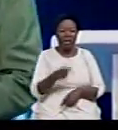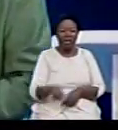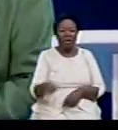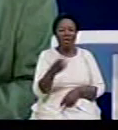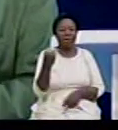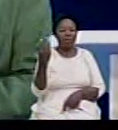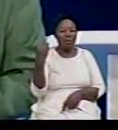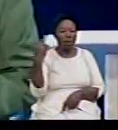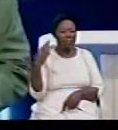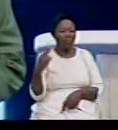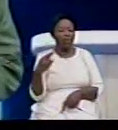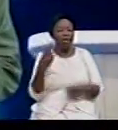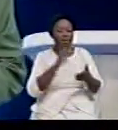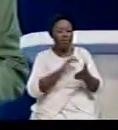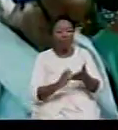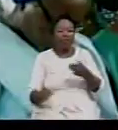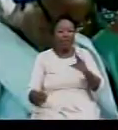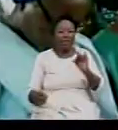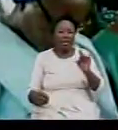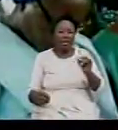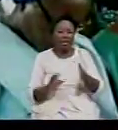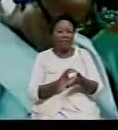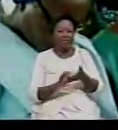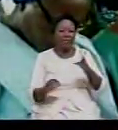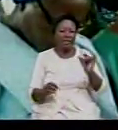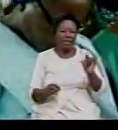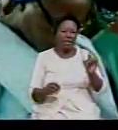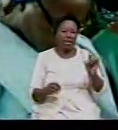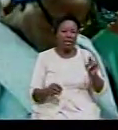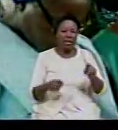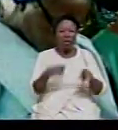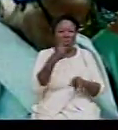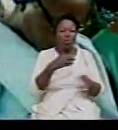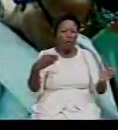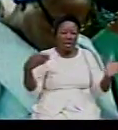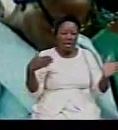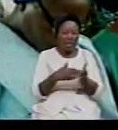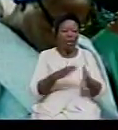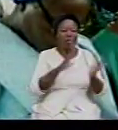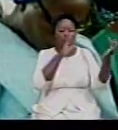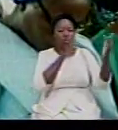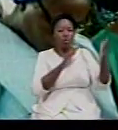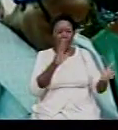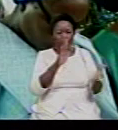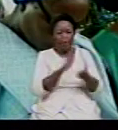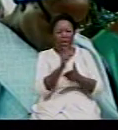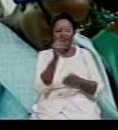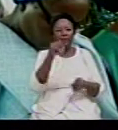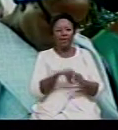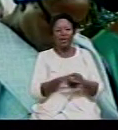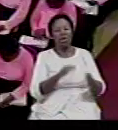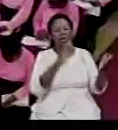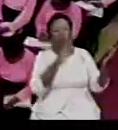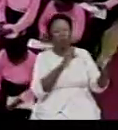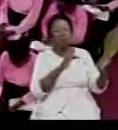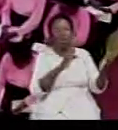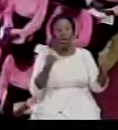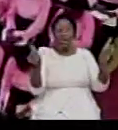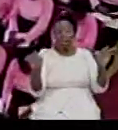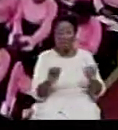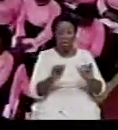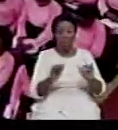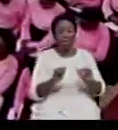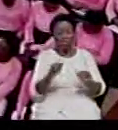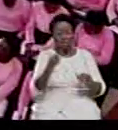verse 18, it says, who against hope believed in hope. Similar faith,